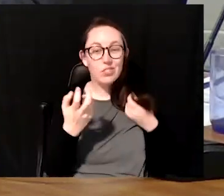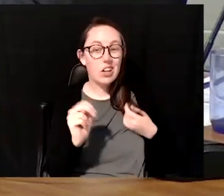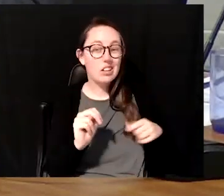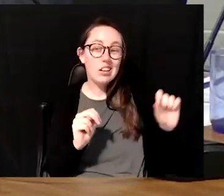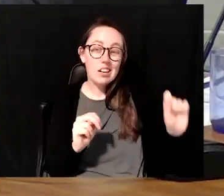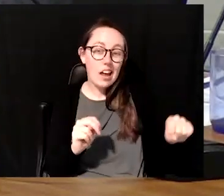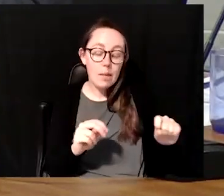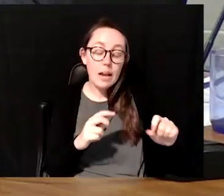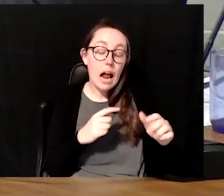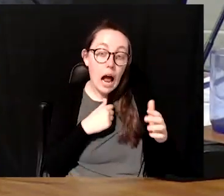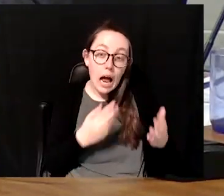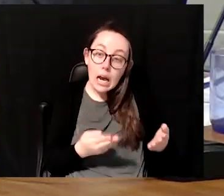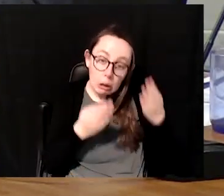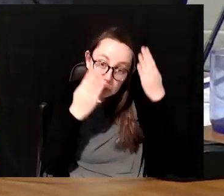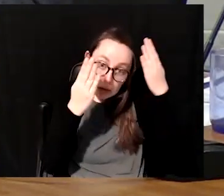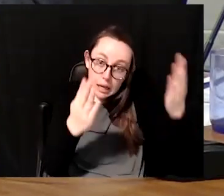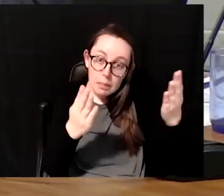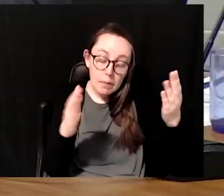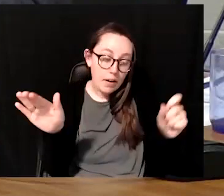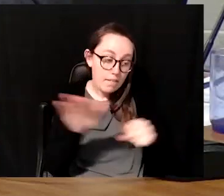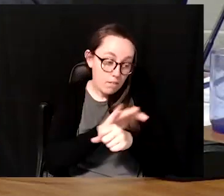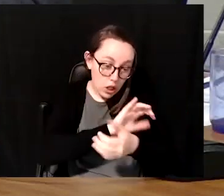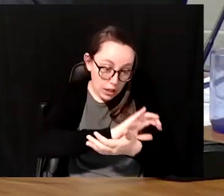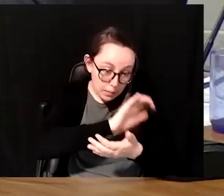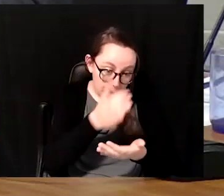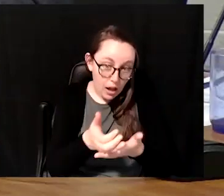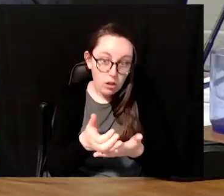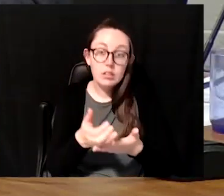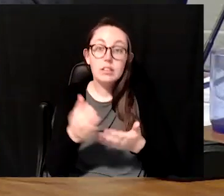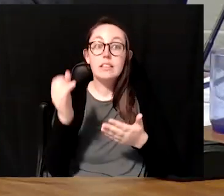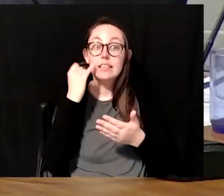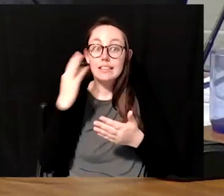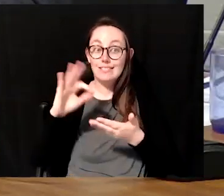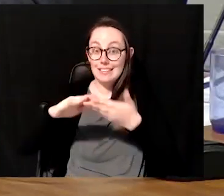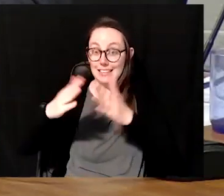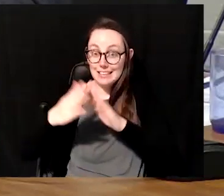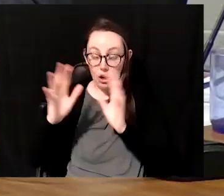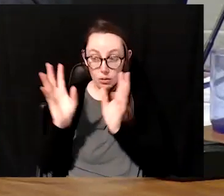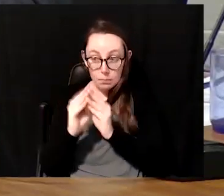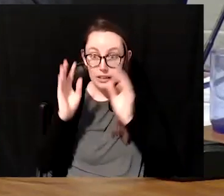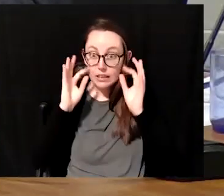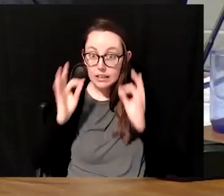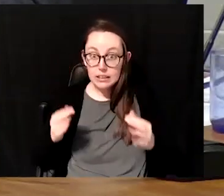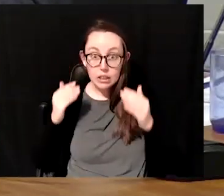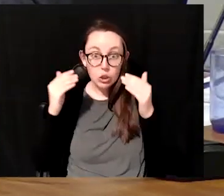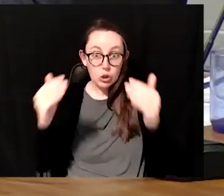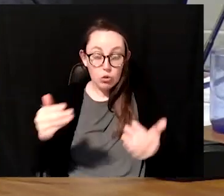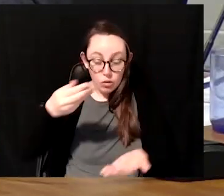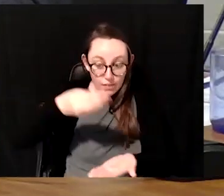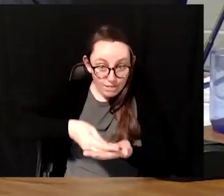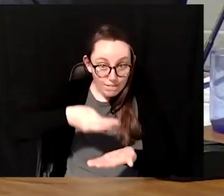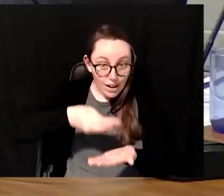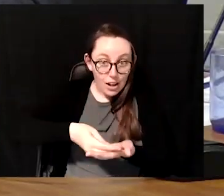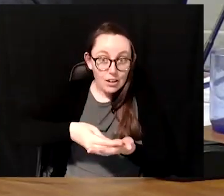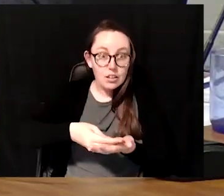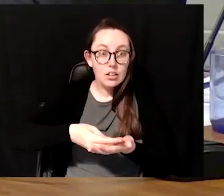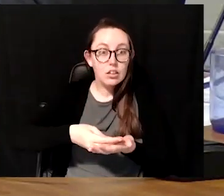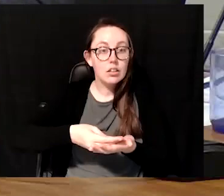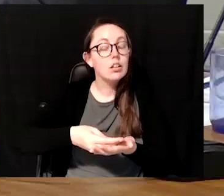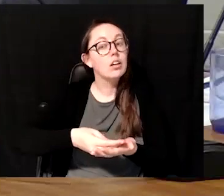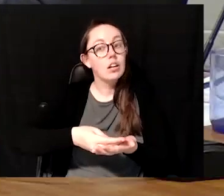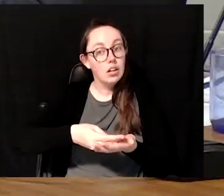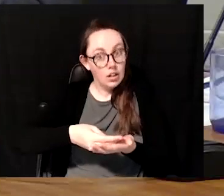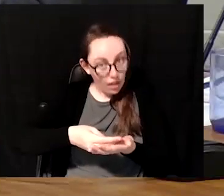the town meeting decides to fund this then we'll come back and we'll um we'll take we'll back that amount